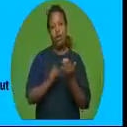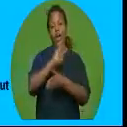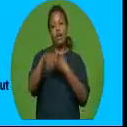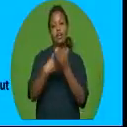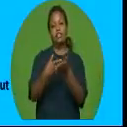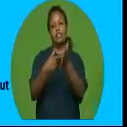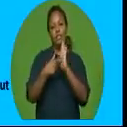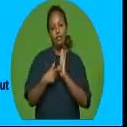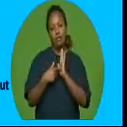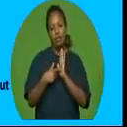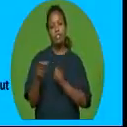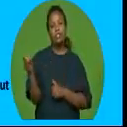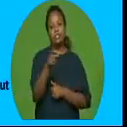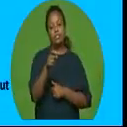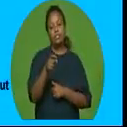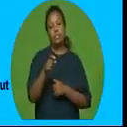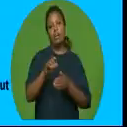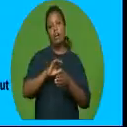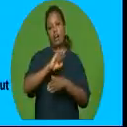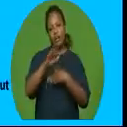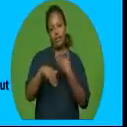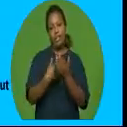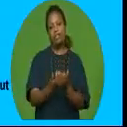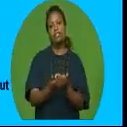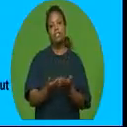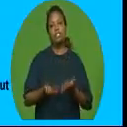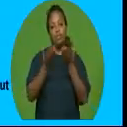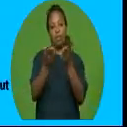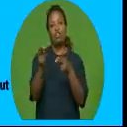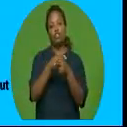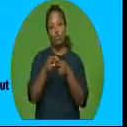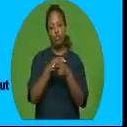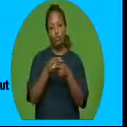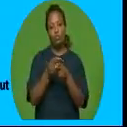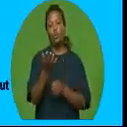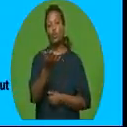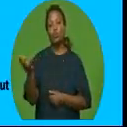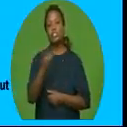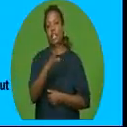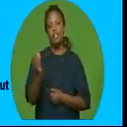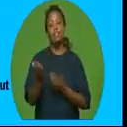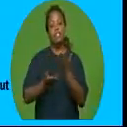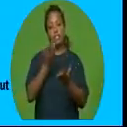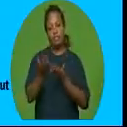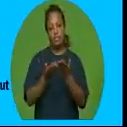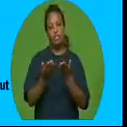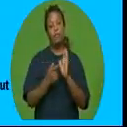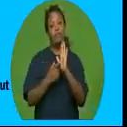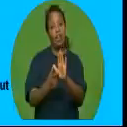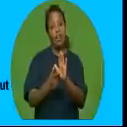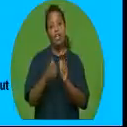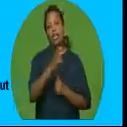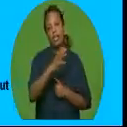aggregate demand would exceed aggregate supply, a shortage of goods and services would